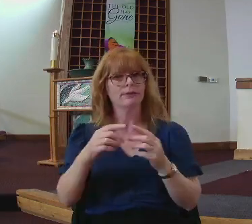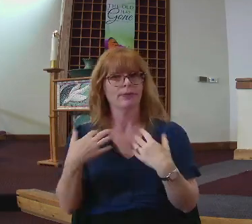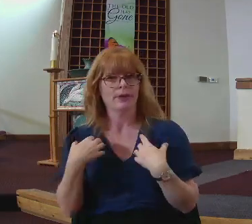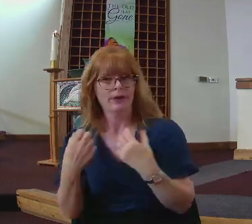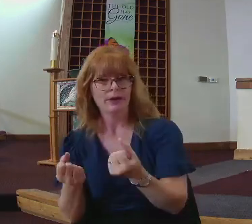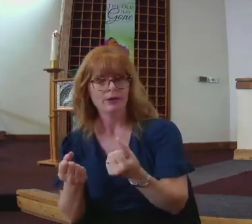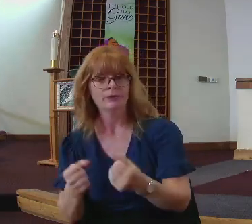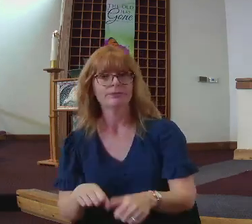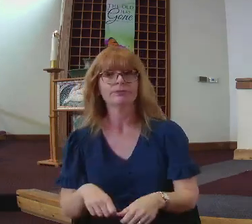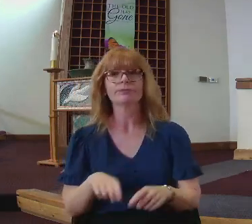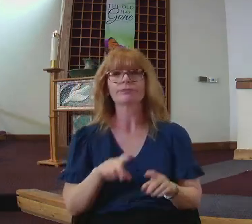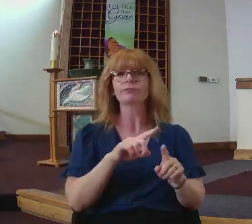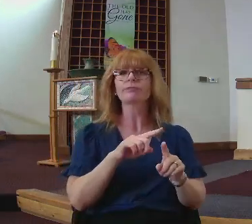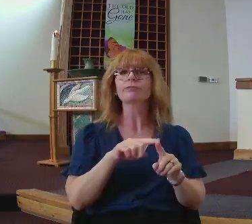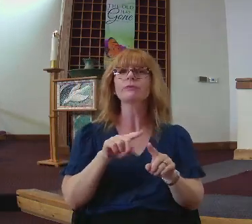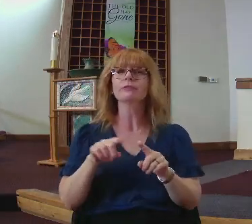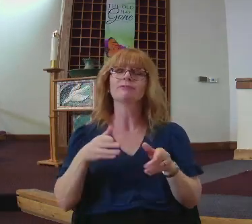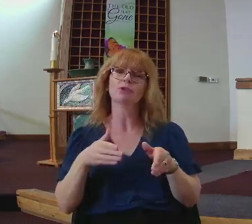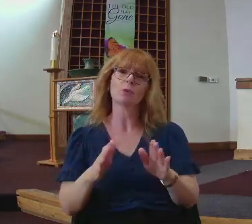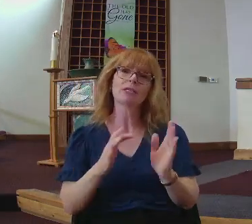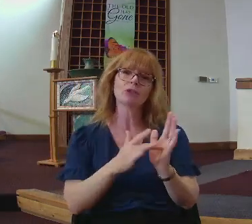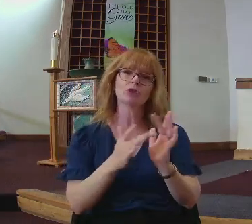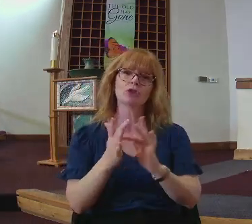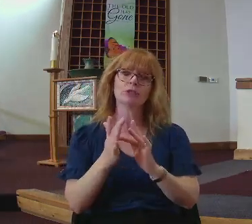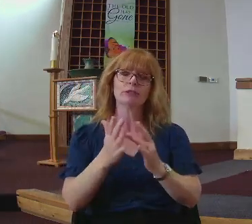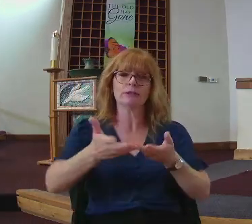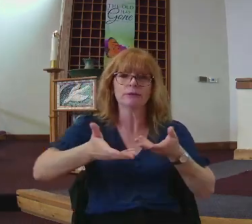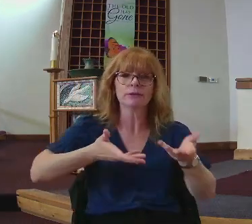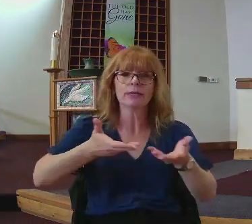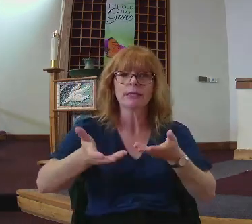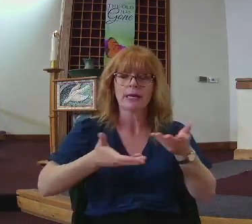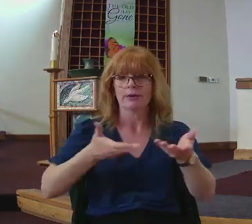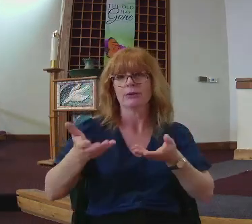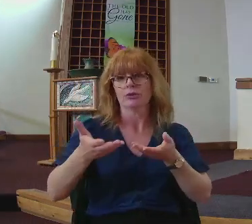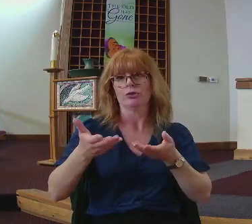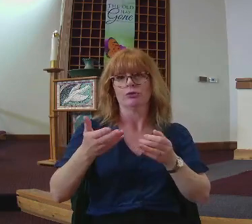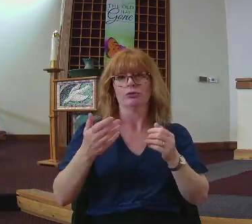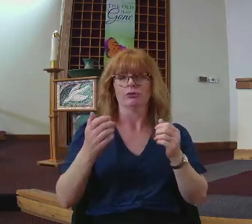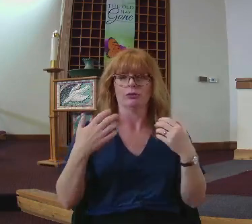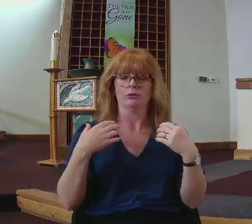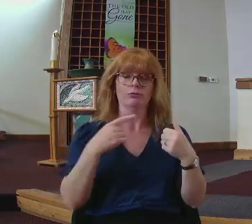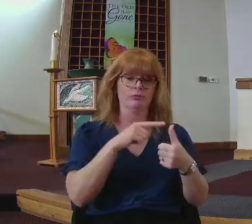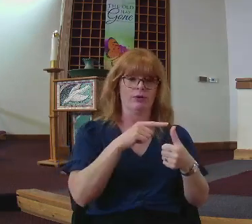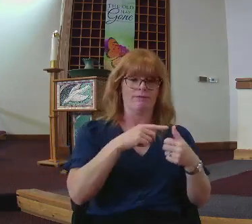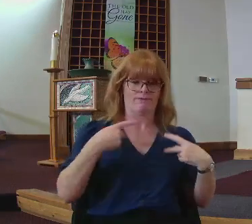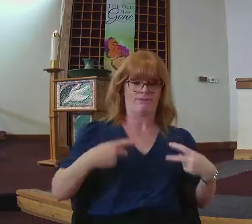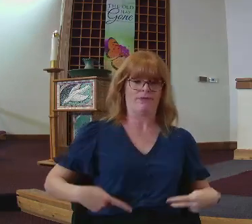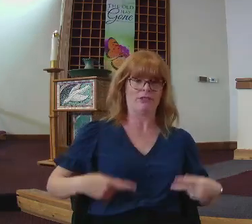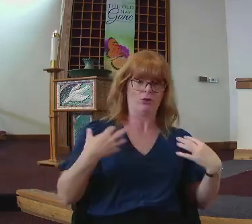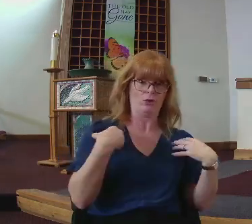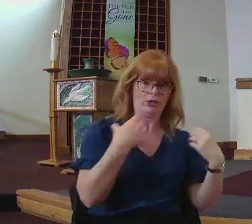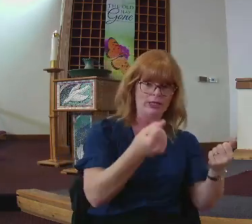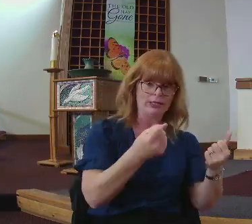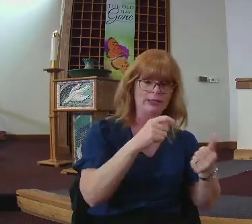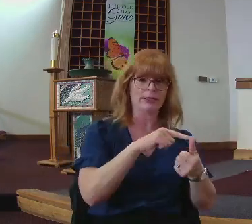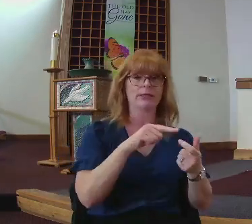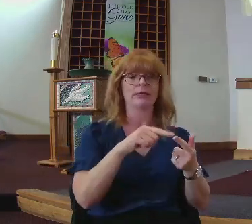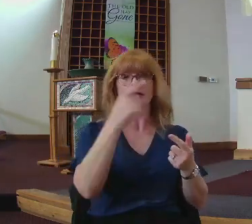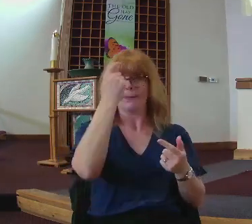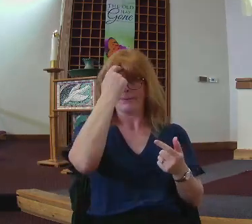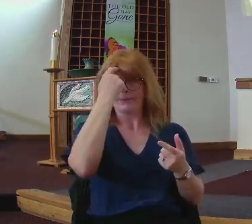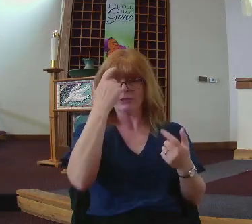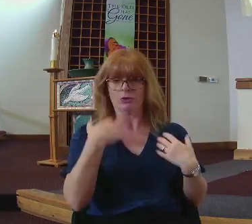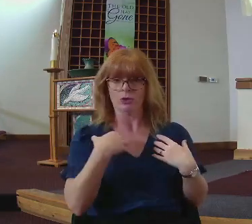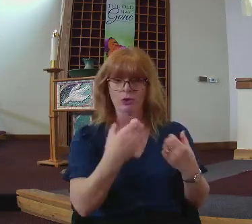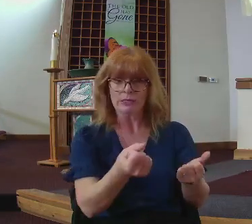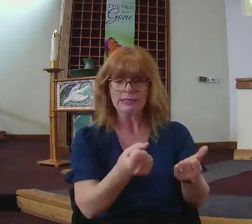different forms of healing in which Jesus engaged and that the Bible talks about. There's physical and there's mental healing, as